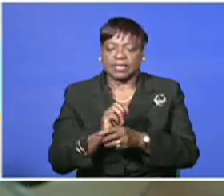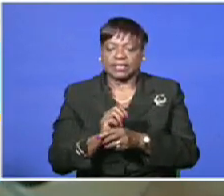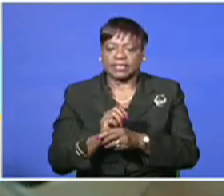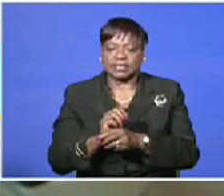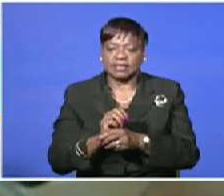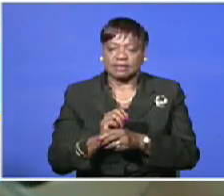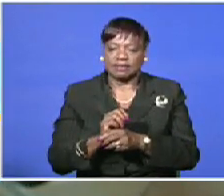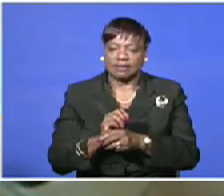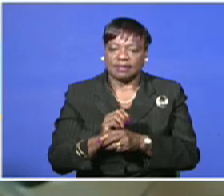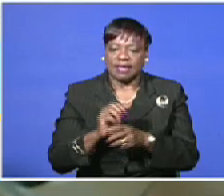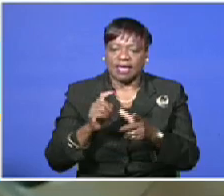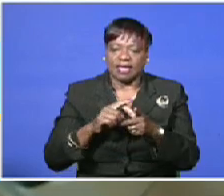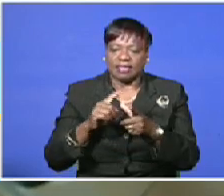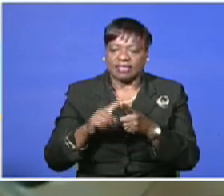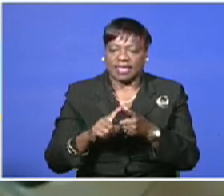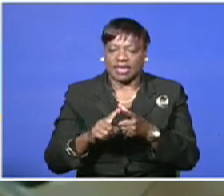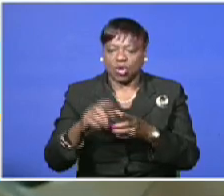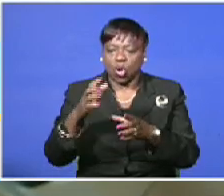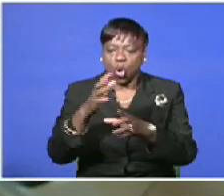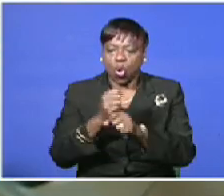and then it holds at